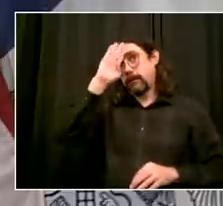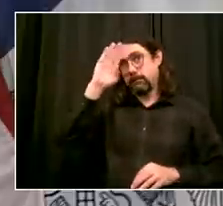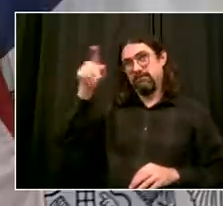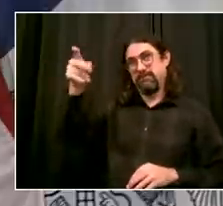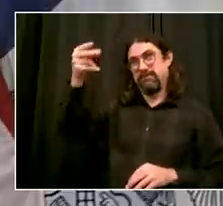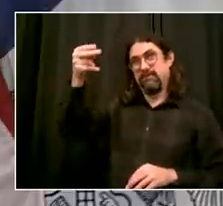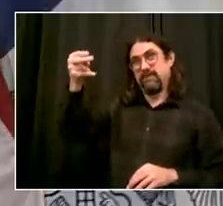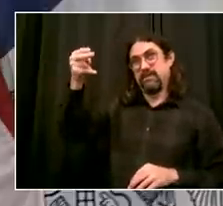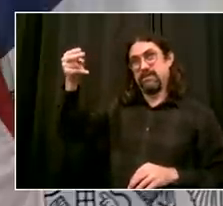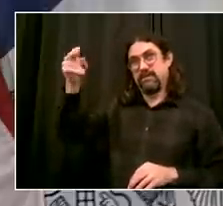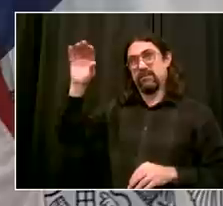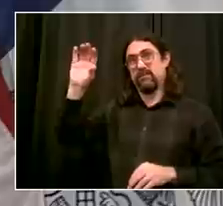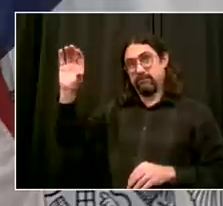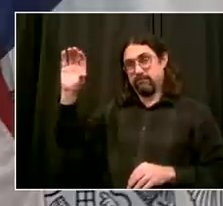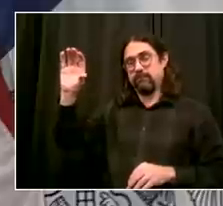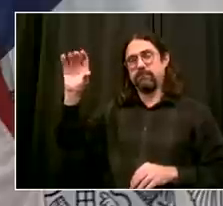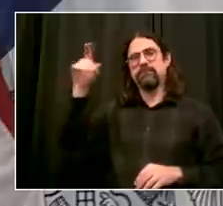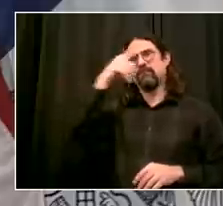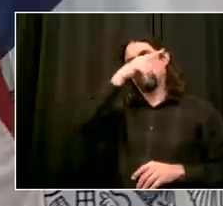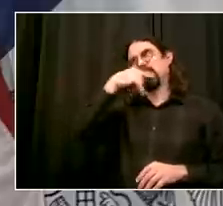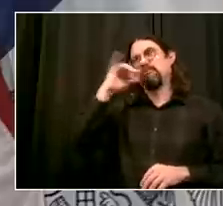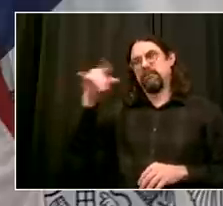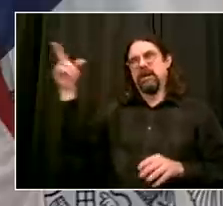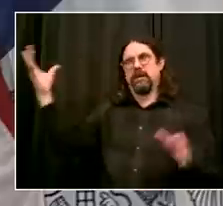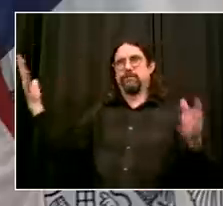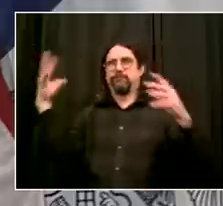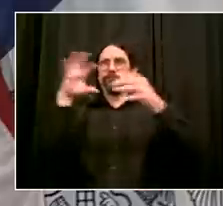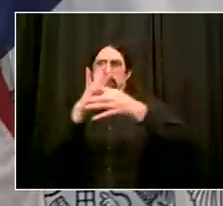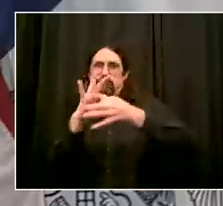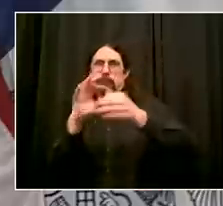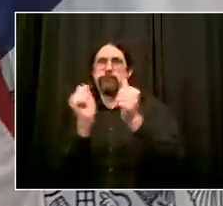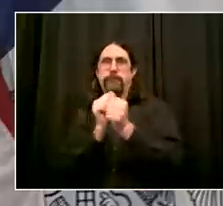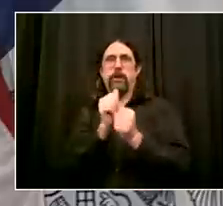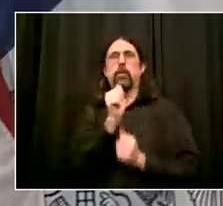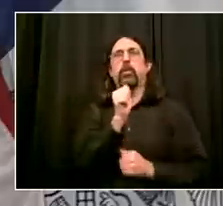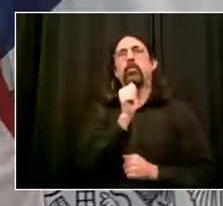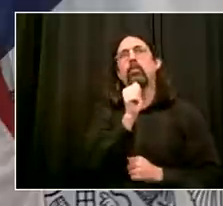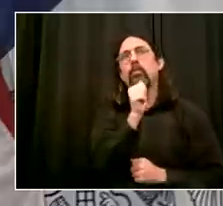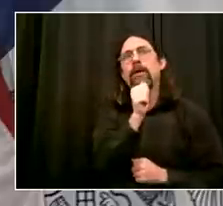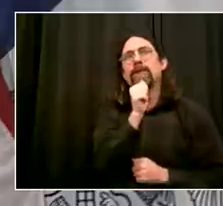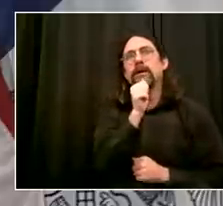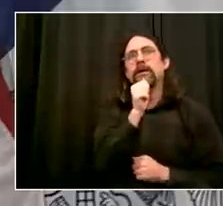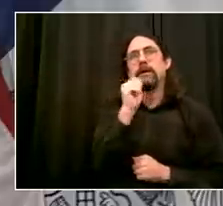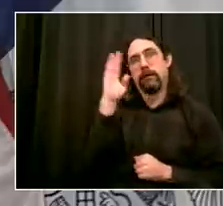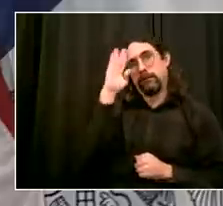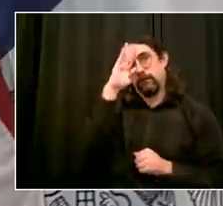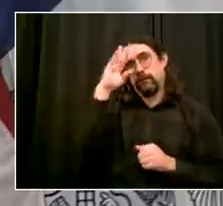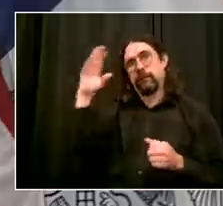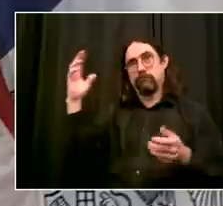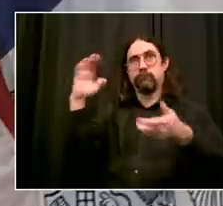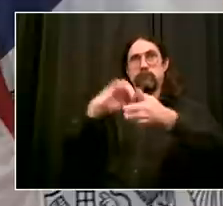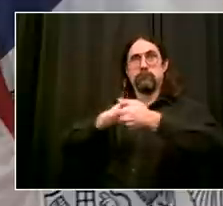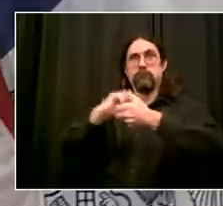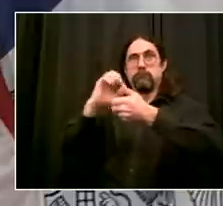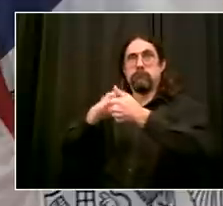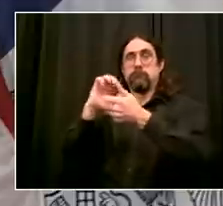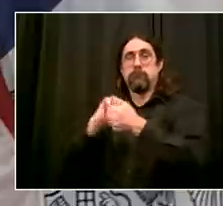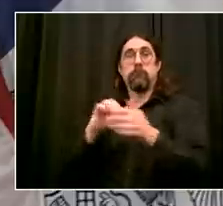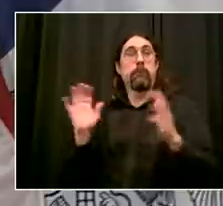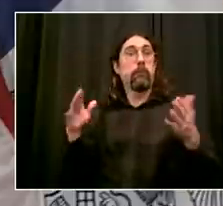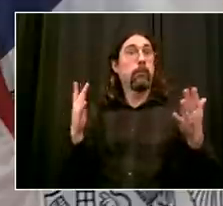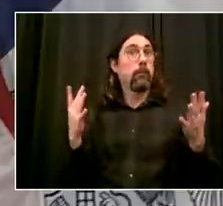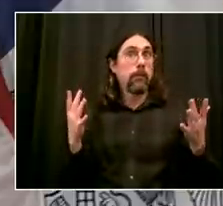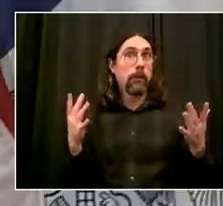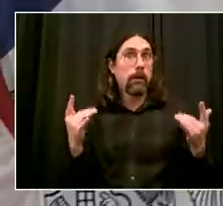people falling through the cracks in terms of the care they were getting? Well, Bob, again, you ask a good and big question. I'm going to turn to